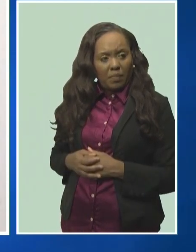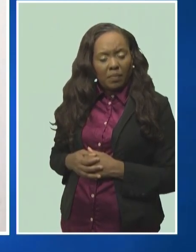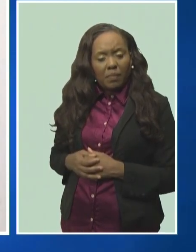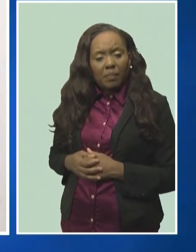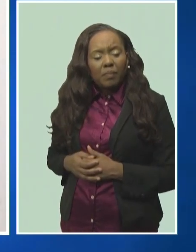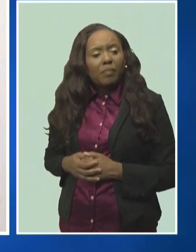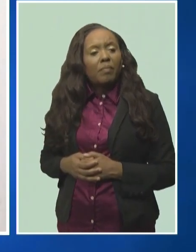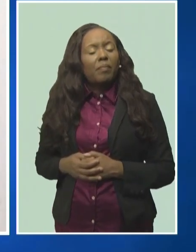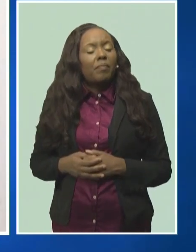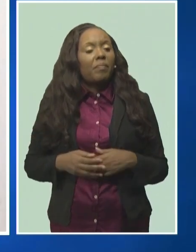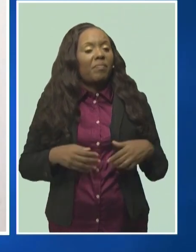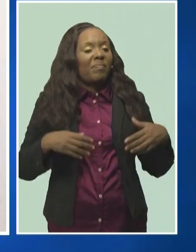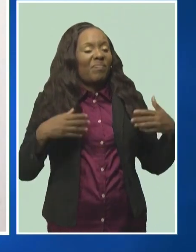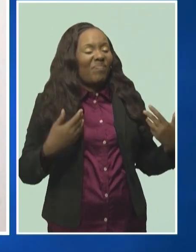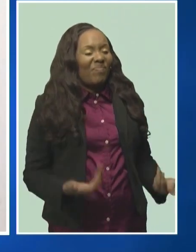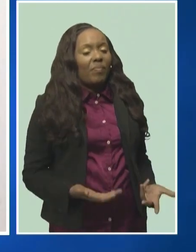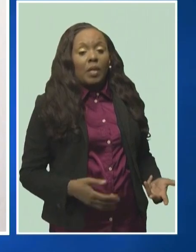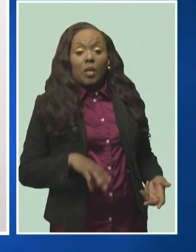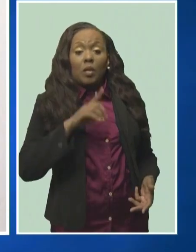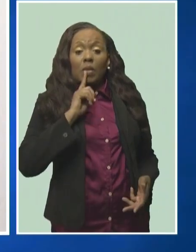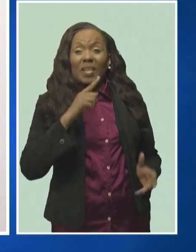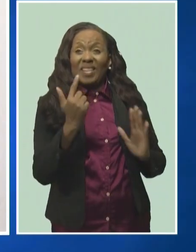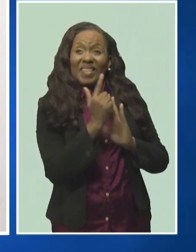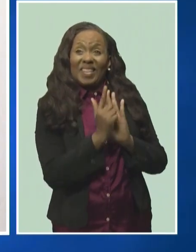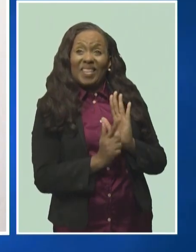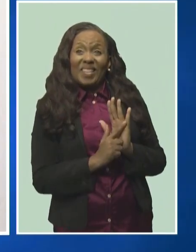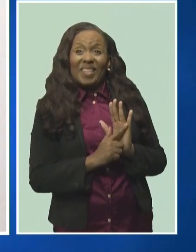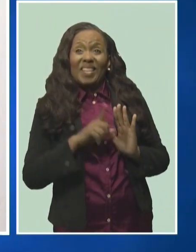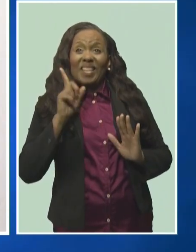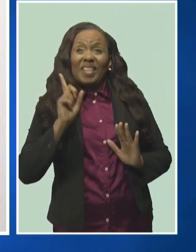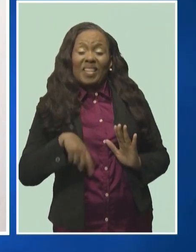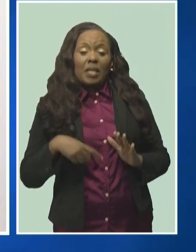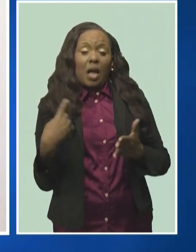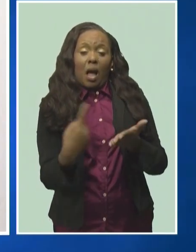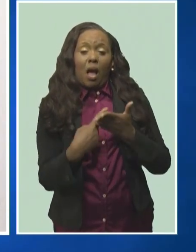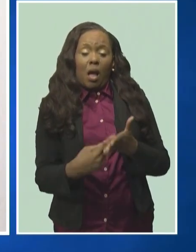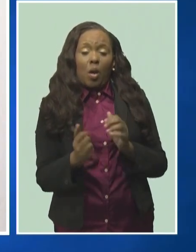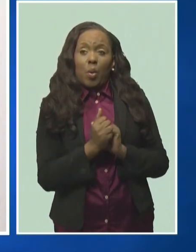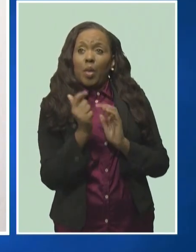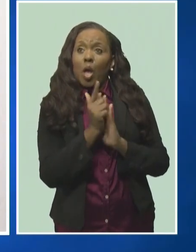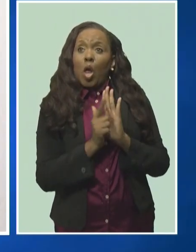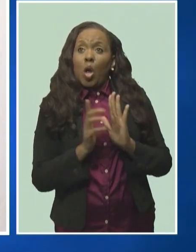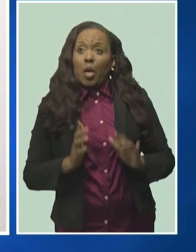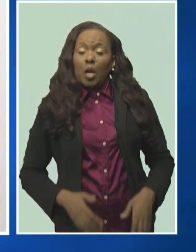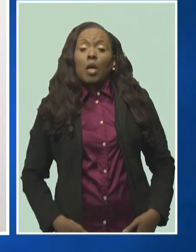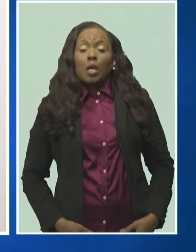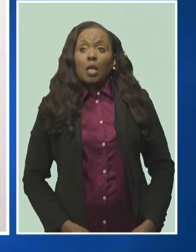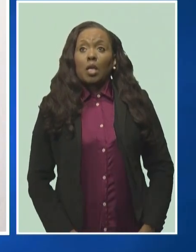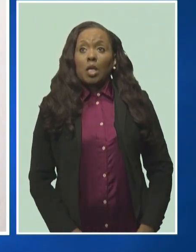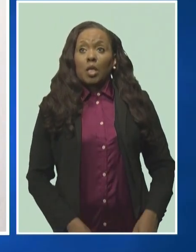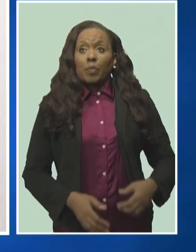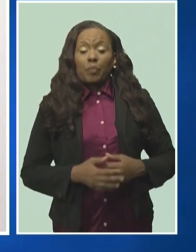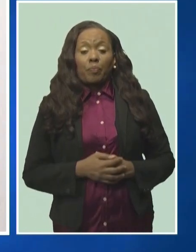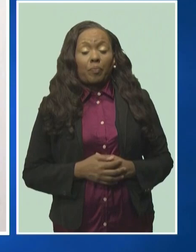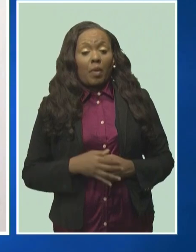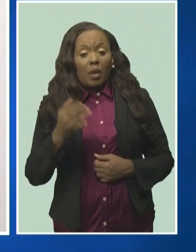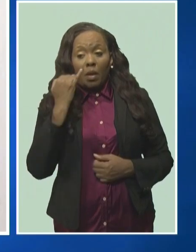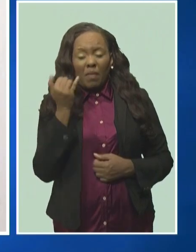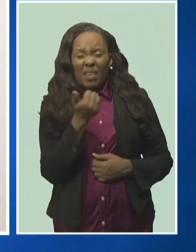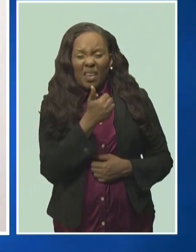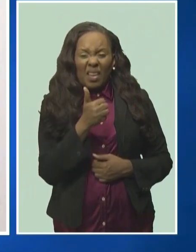Well, I think it's more a legal aspect and something that they will need to take it up with their lawyer, because in any particular